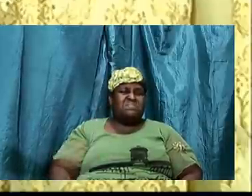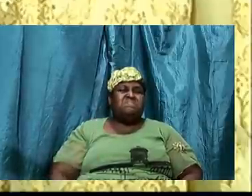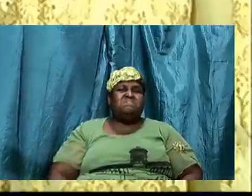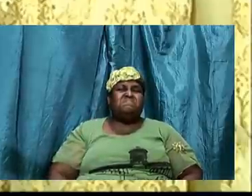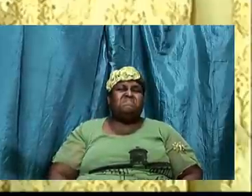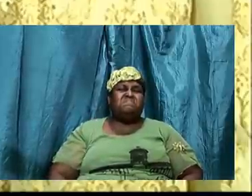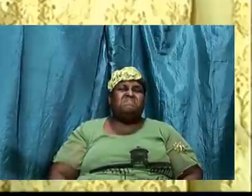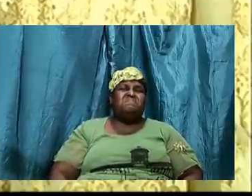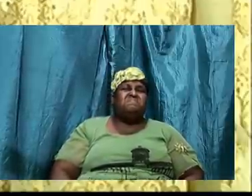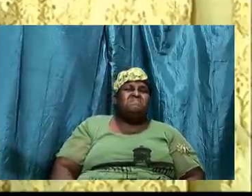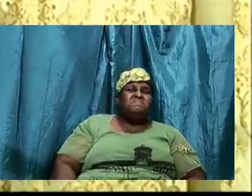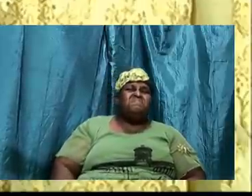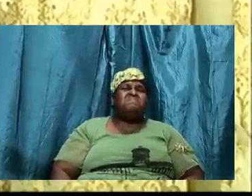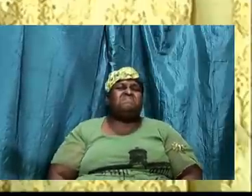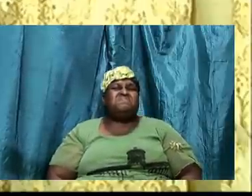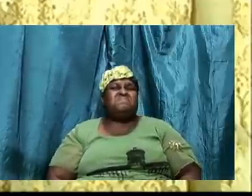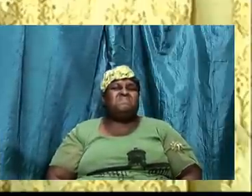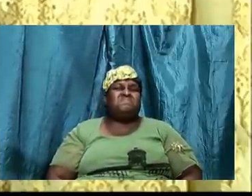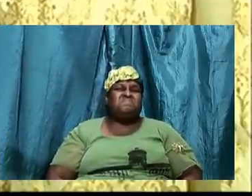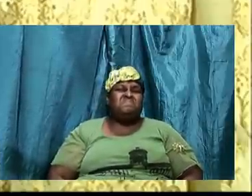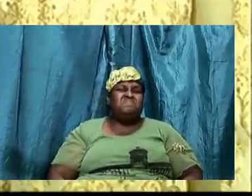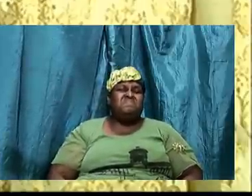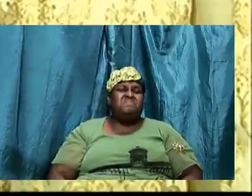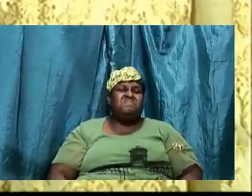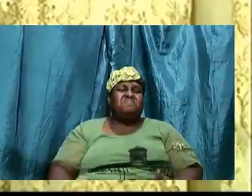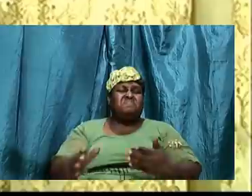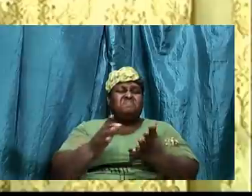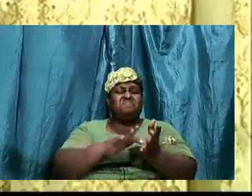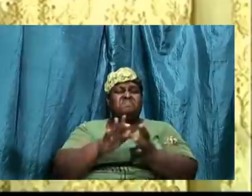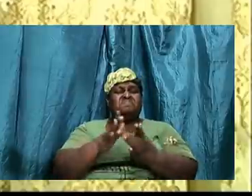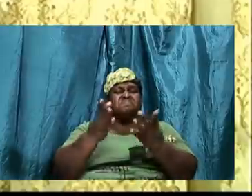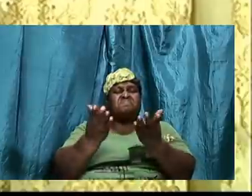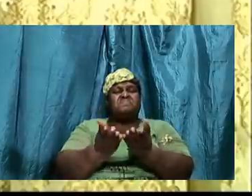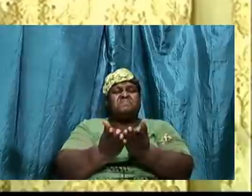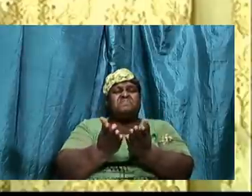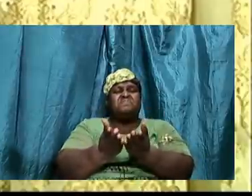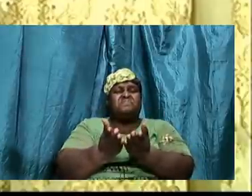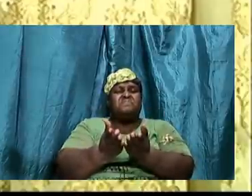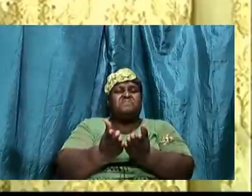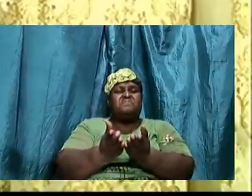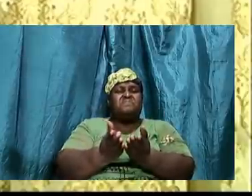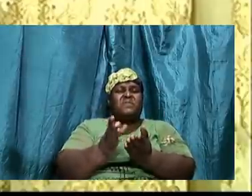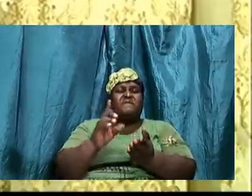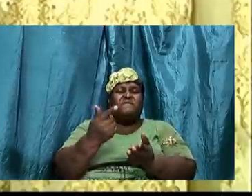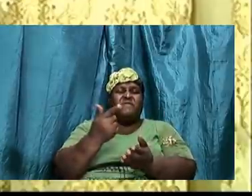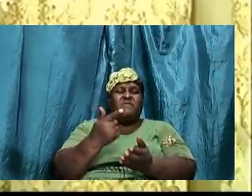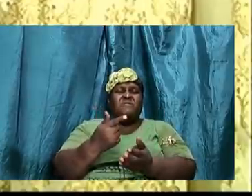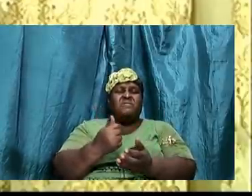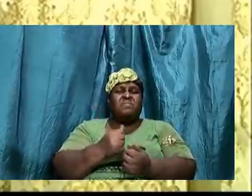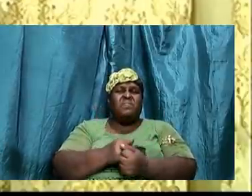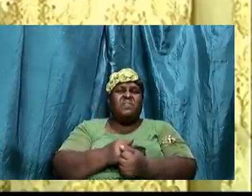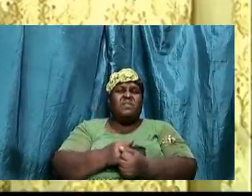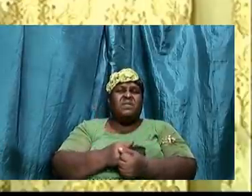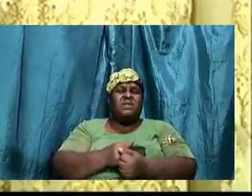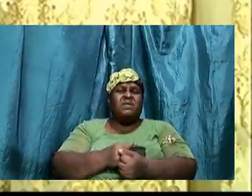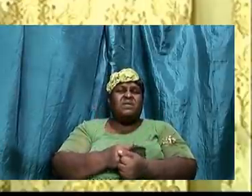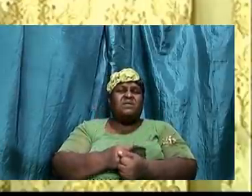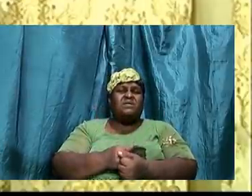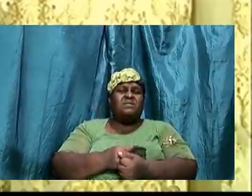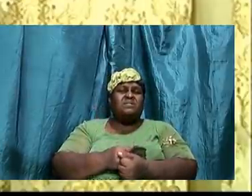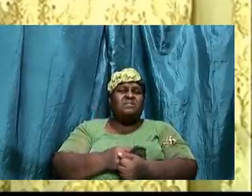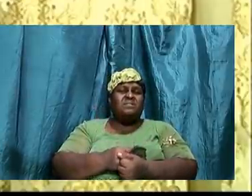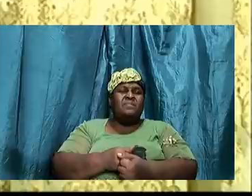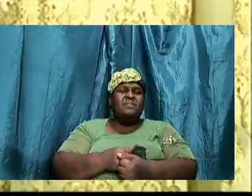So I want us now to turn to two portions of scripture. First of all, Ezekiel 28, 14 to